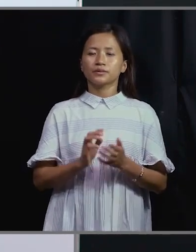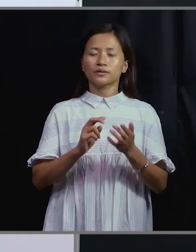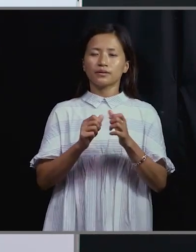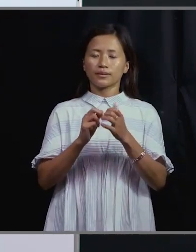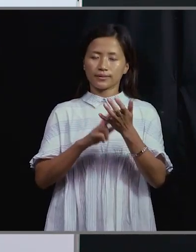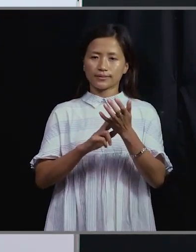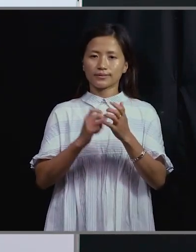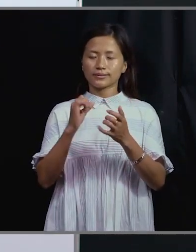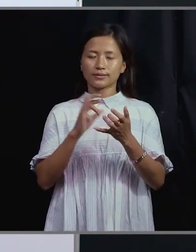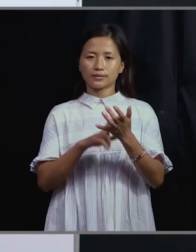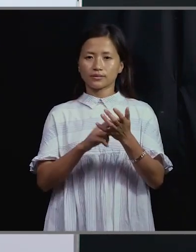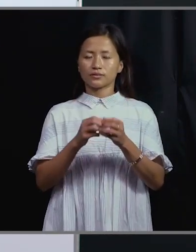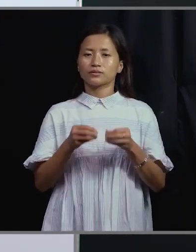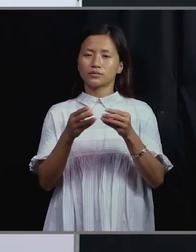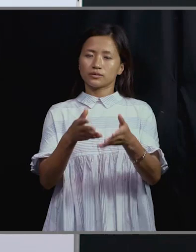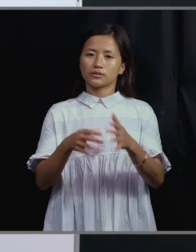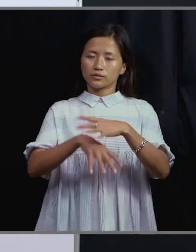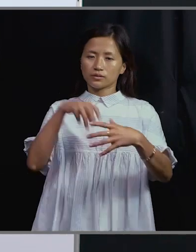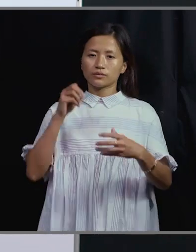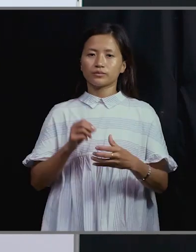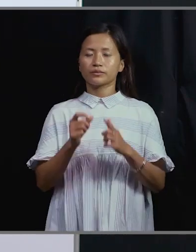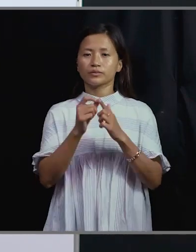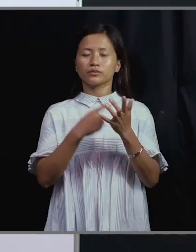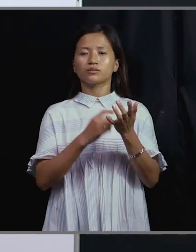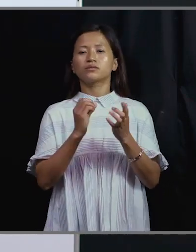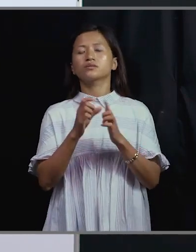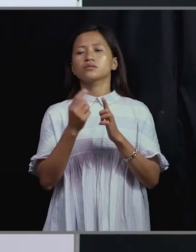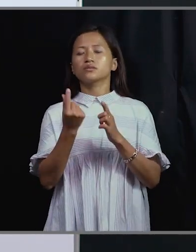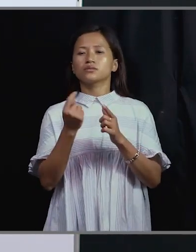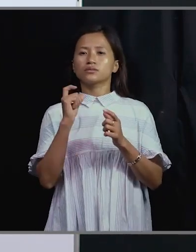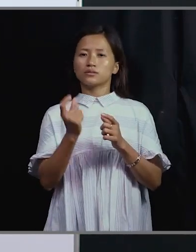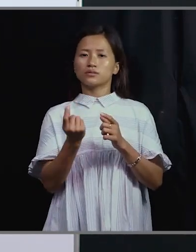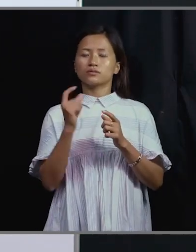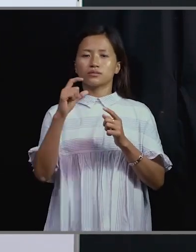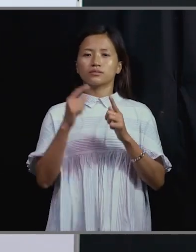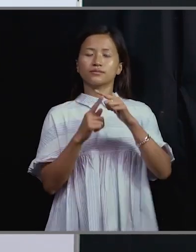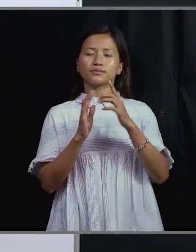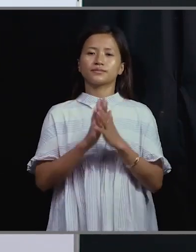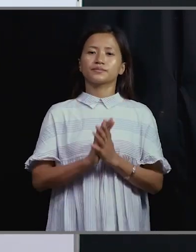NaCl, sodium chloride, will be given out as a byproduct. What happens here